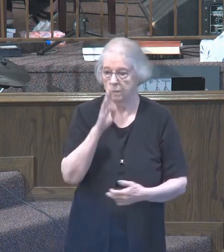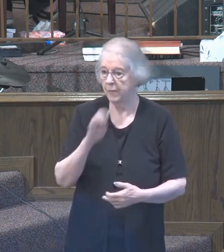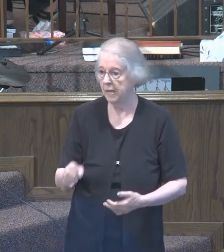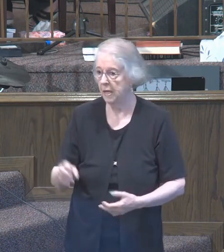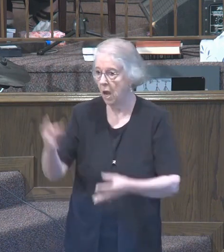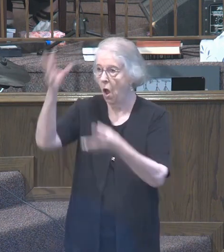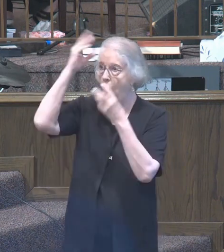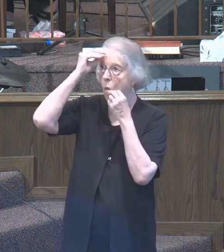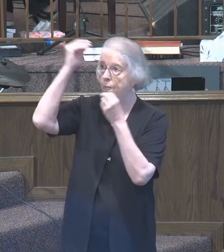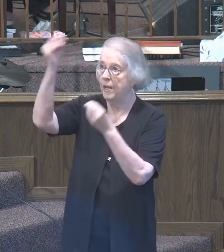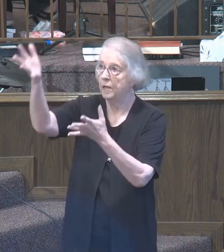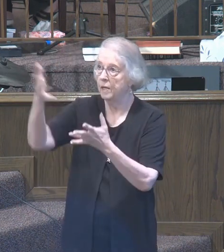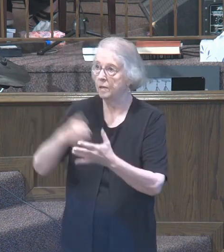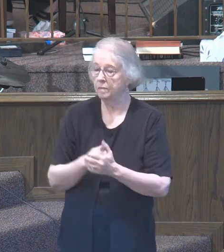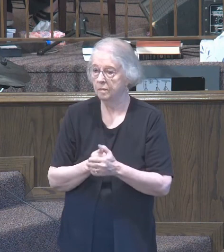obedient